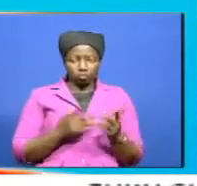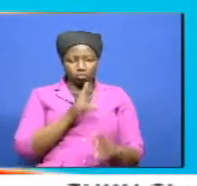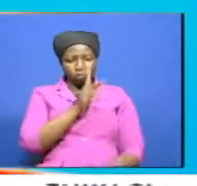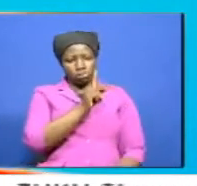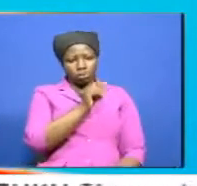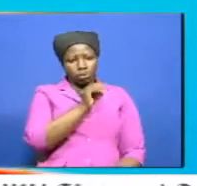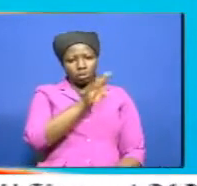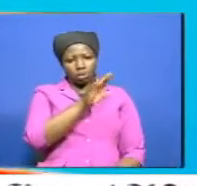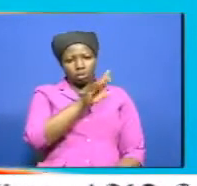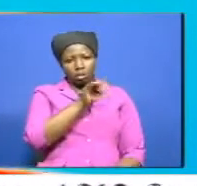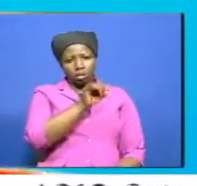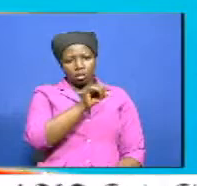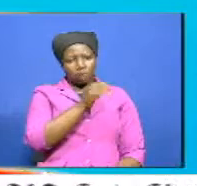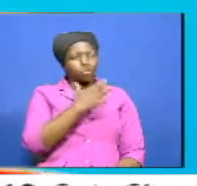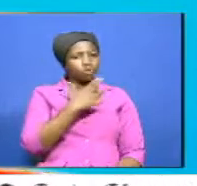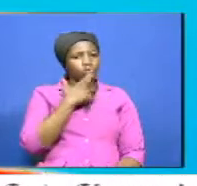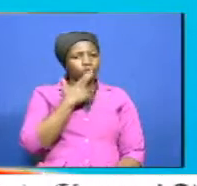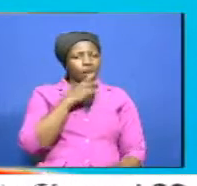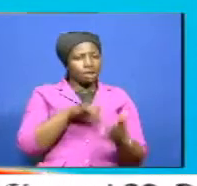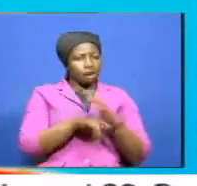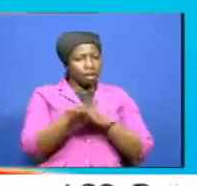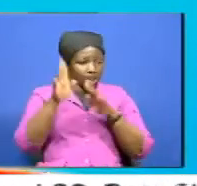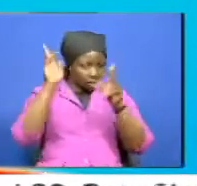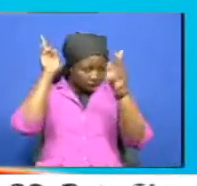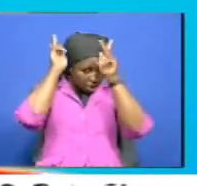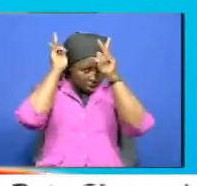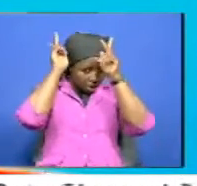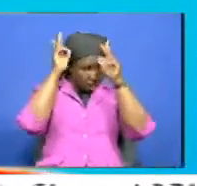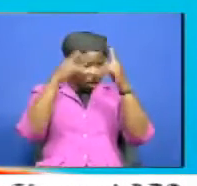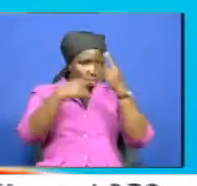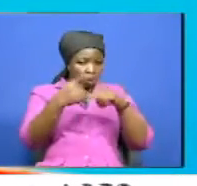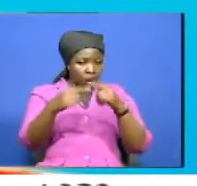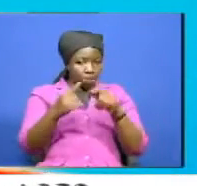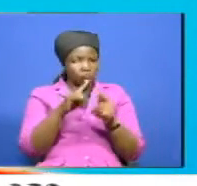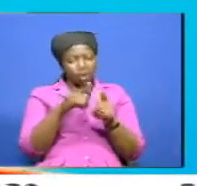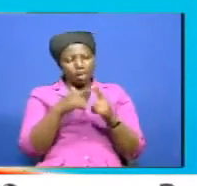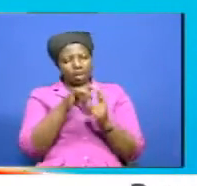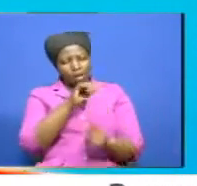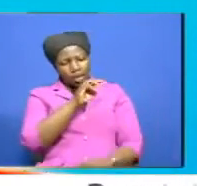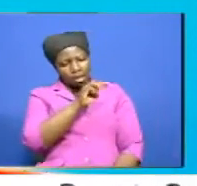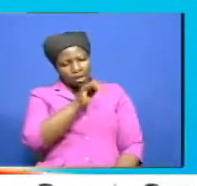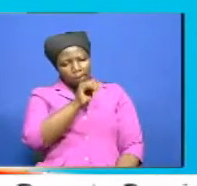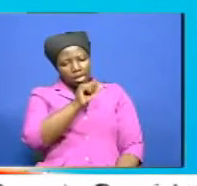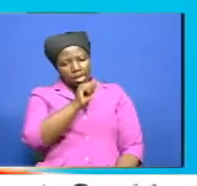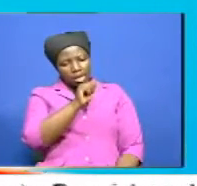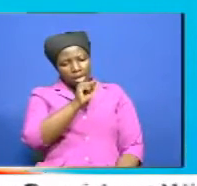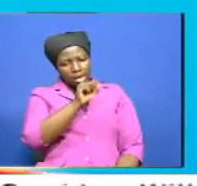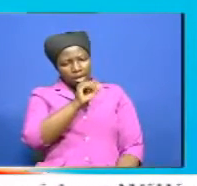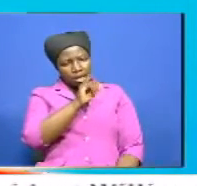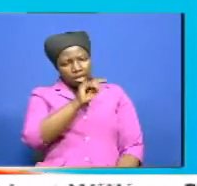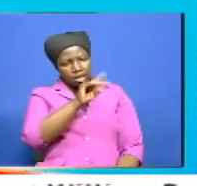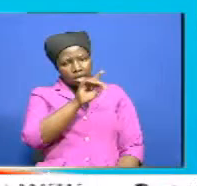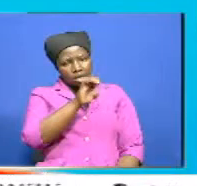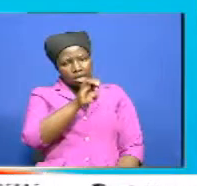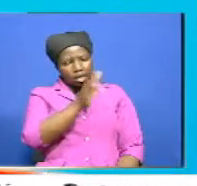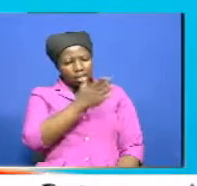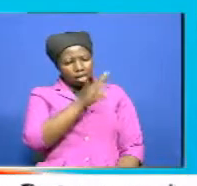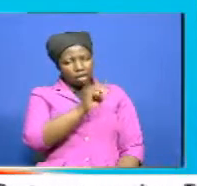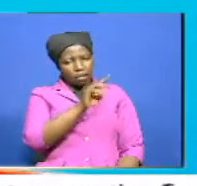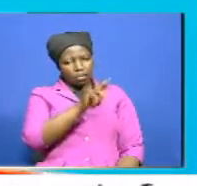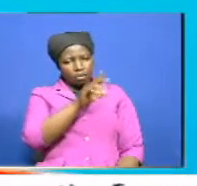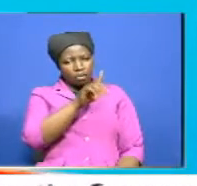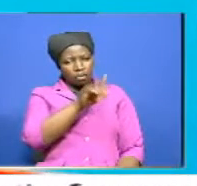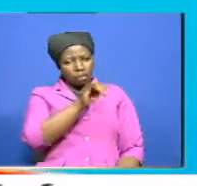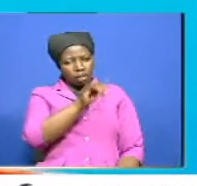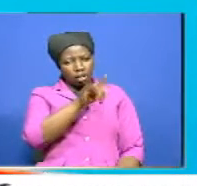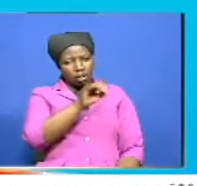What kind of, you know, response should Masinde Muliro have? Because looking at the teams that